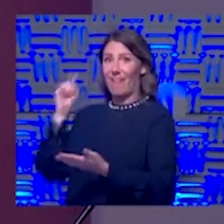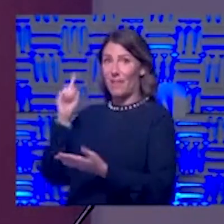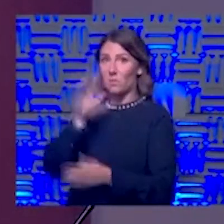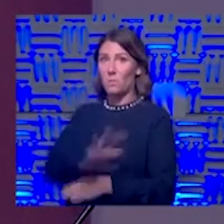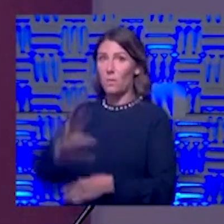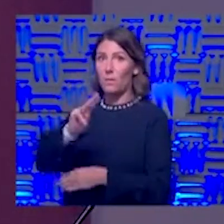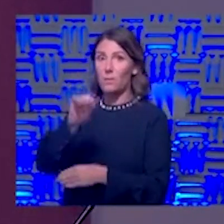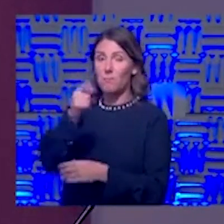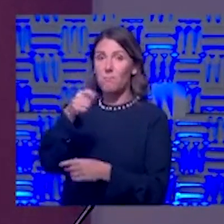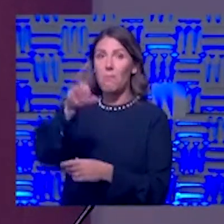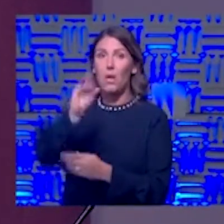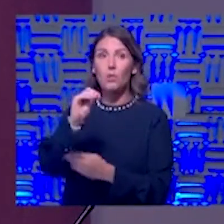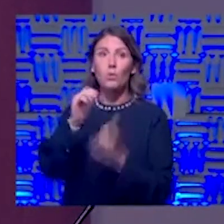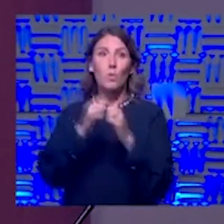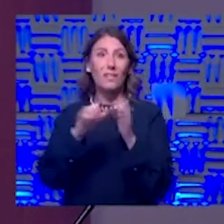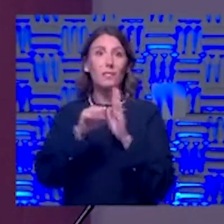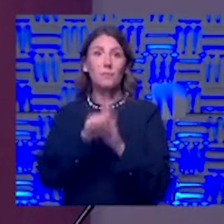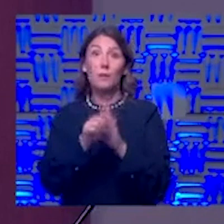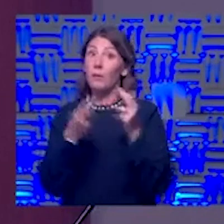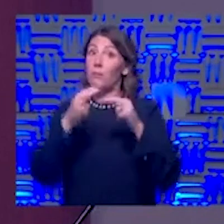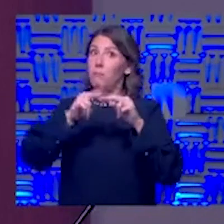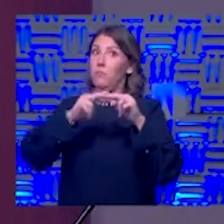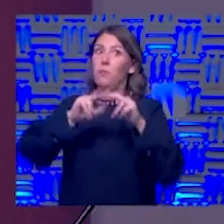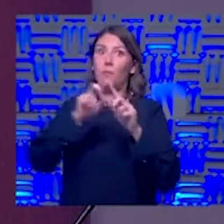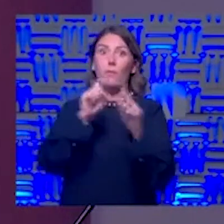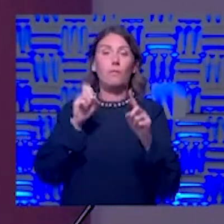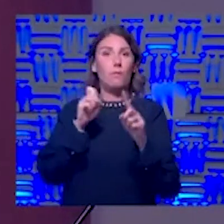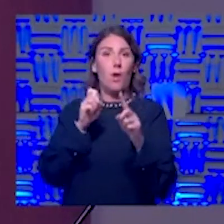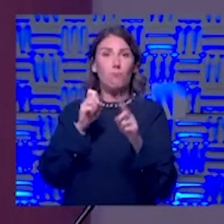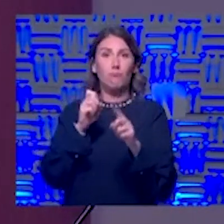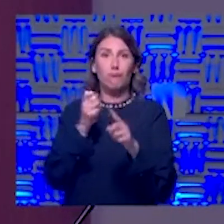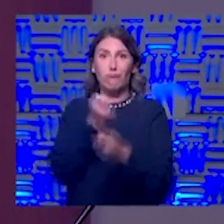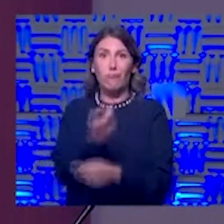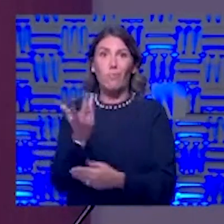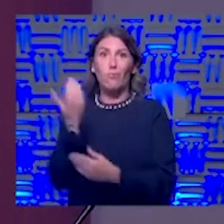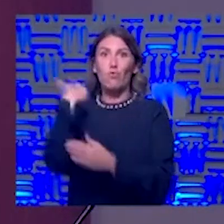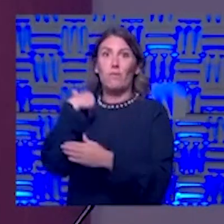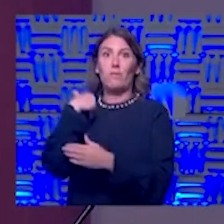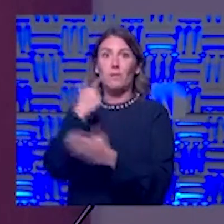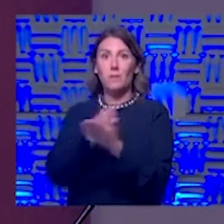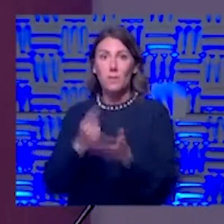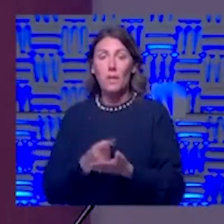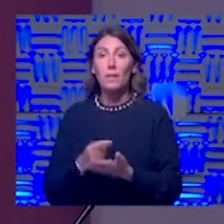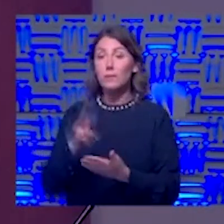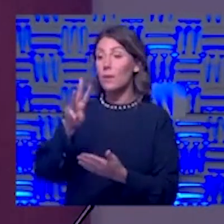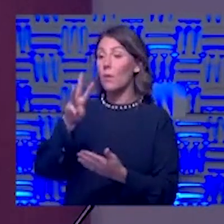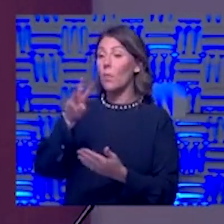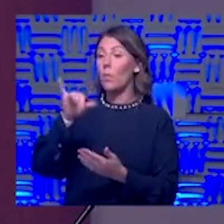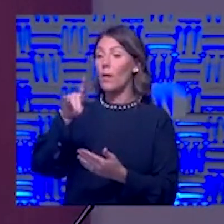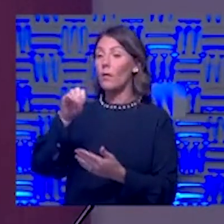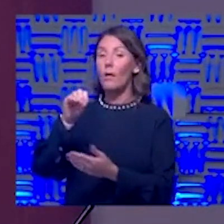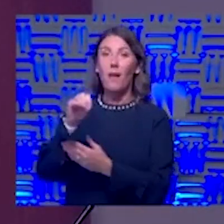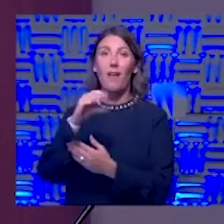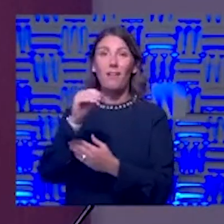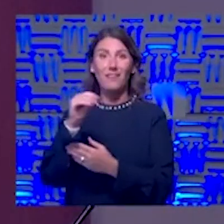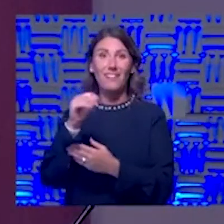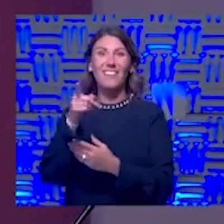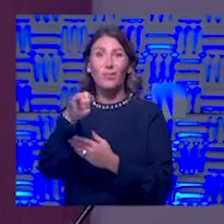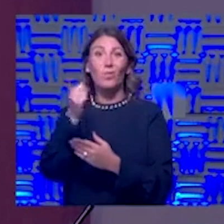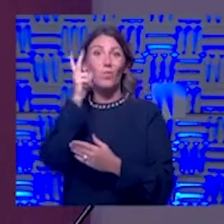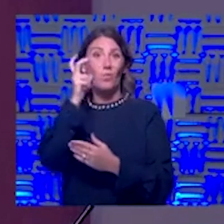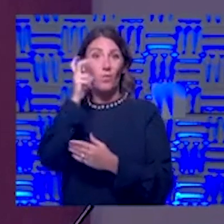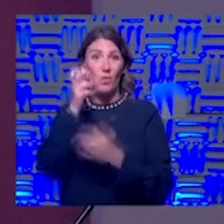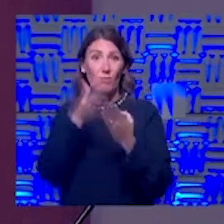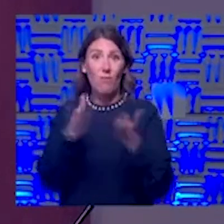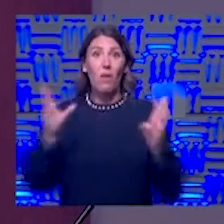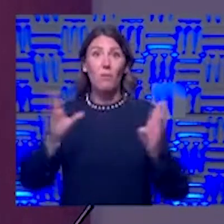especially those with symptoms, increased pretty dramatically from previous weeks. Wyandotte County and Johnson County both shared some of that information. You heard probably very publicly